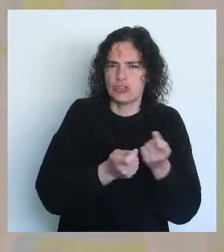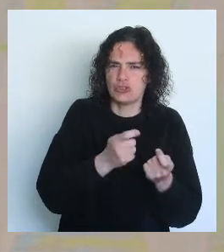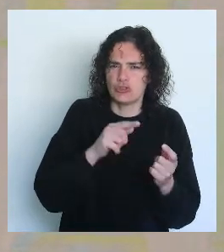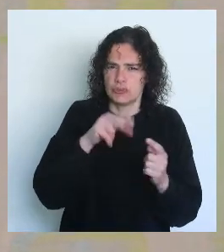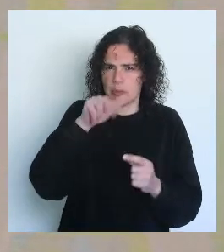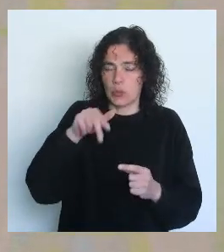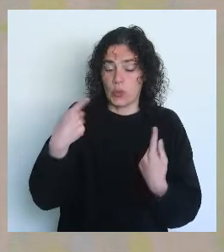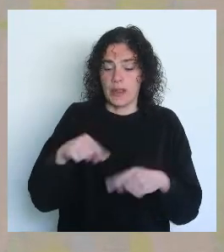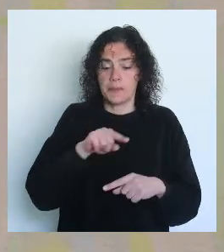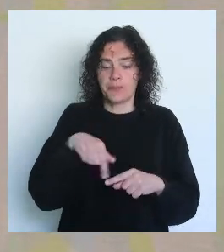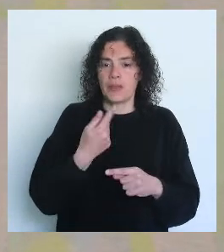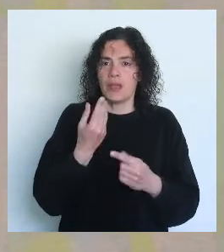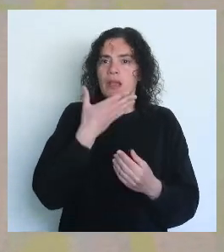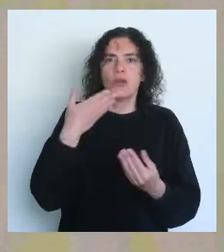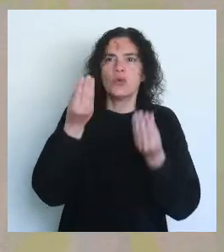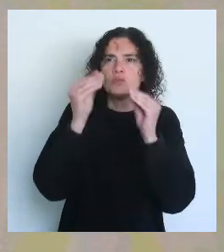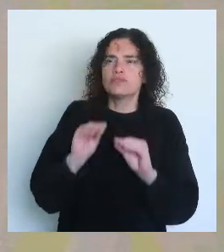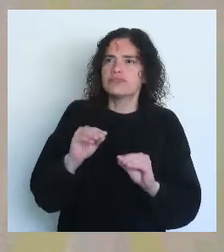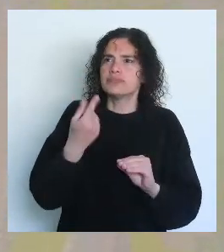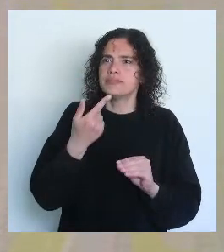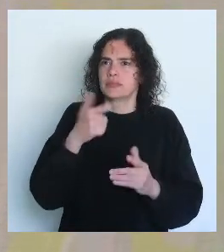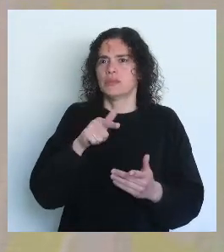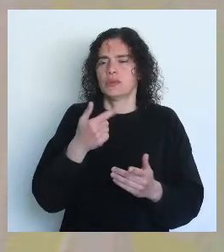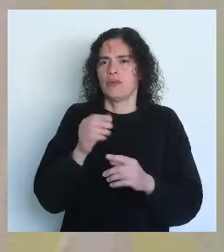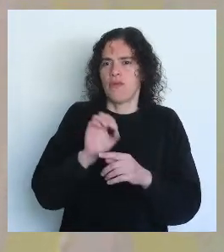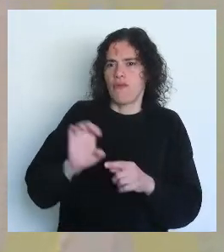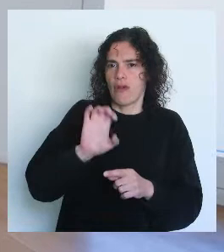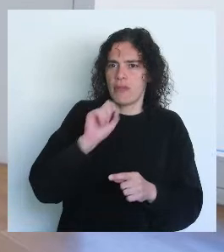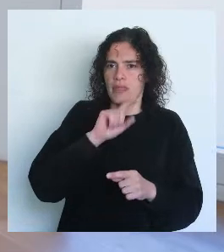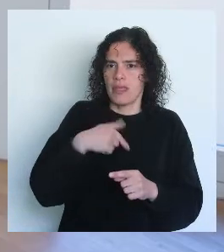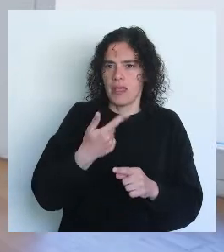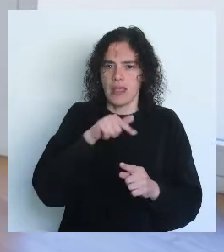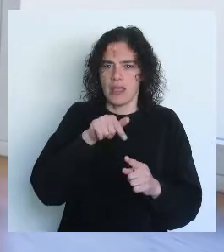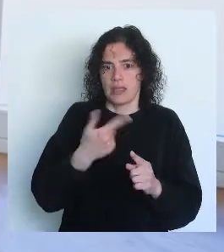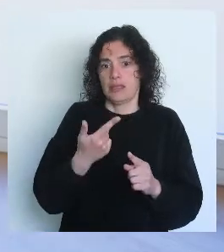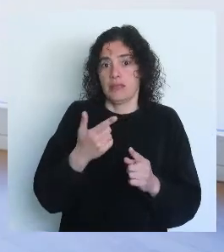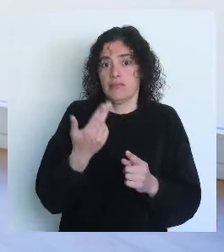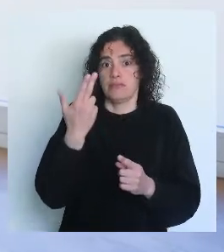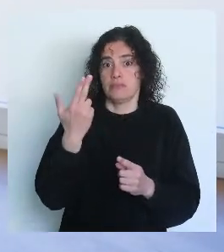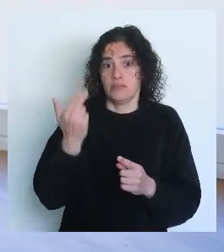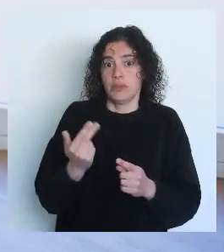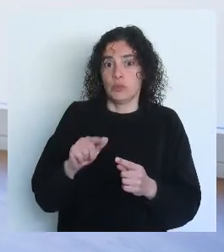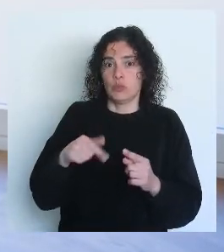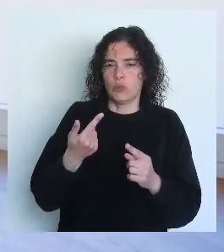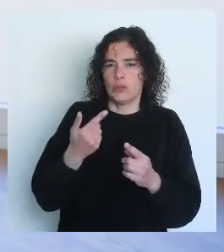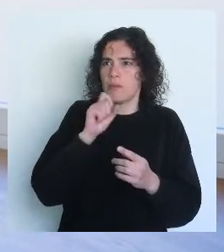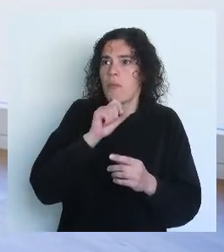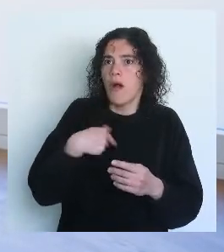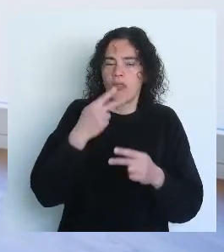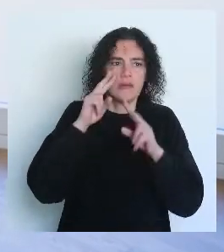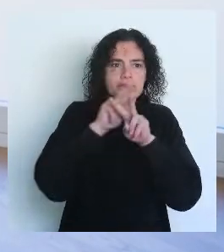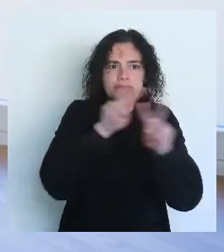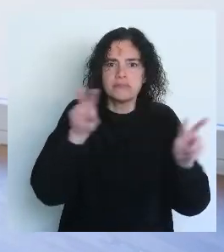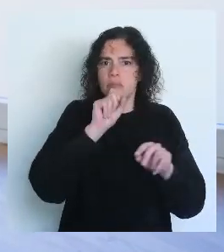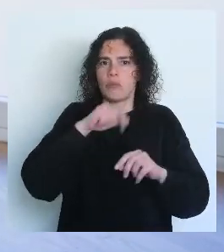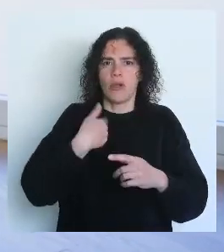the painting. In all the decorative aspect of it, because it's also almost a pointillist painting. It could be a landscape, it